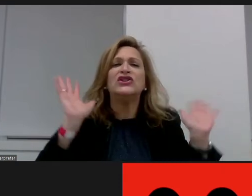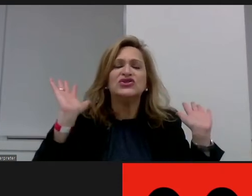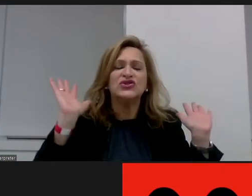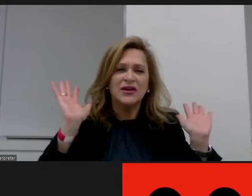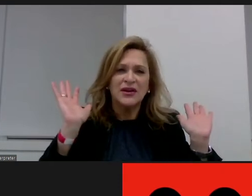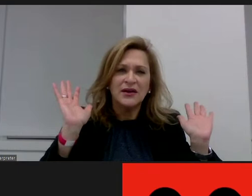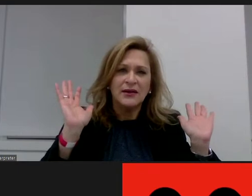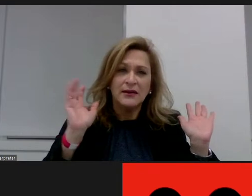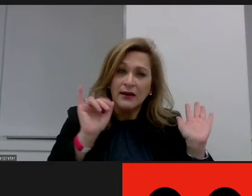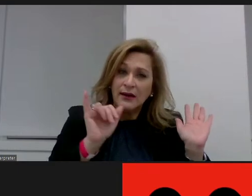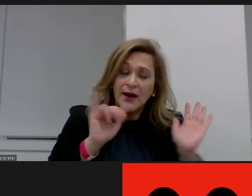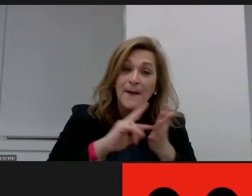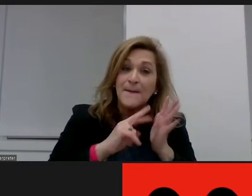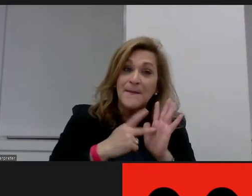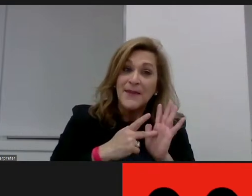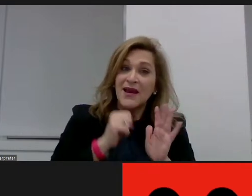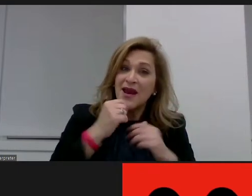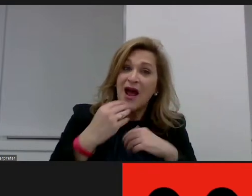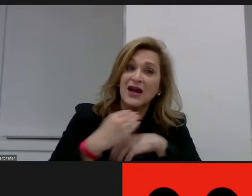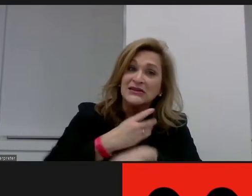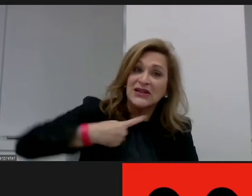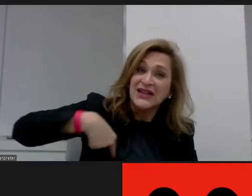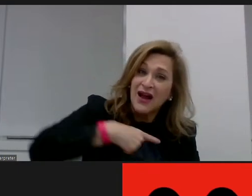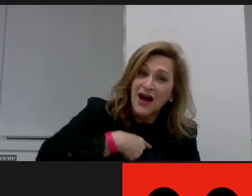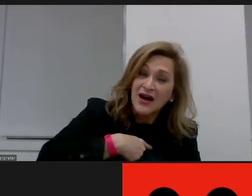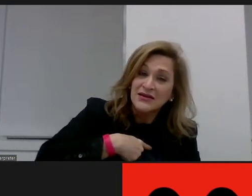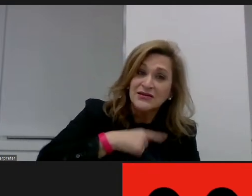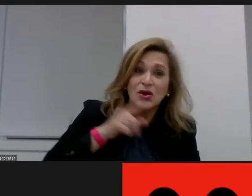Done deals without consulting us. Are you serious?